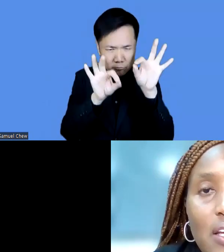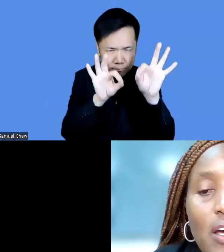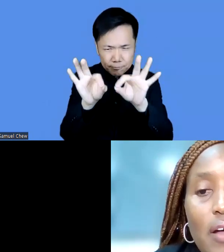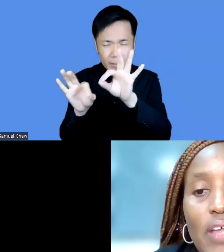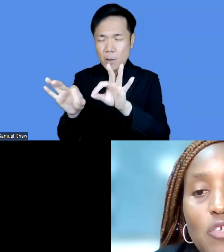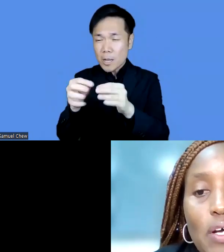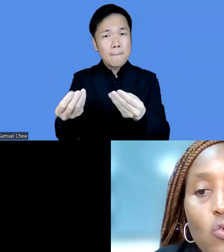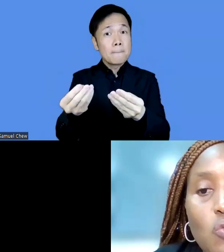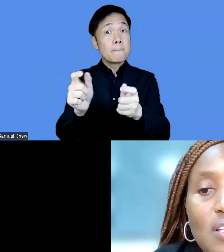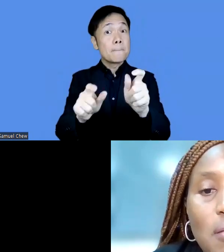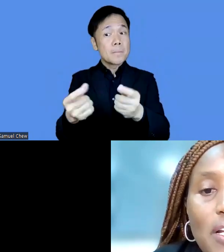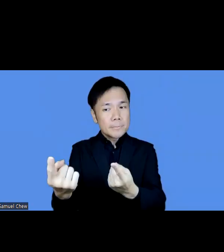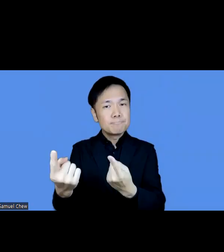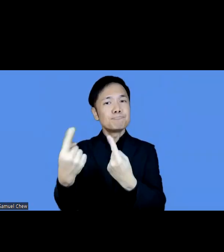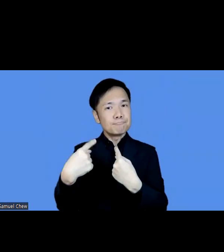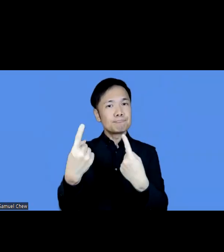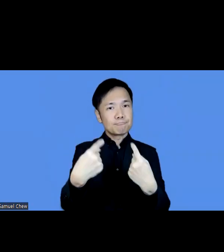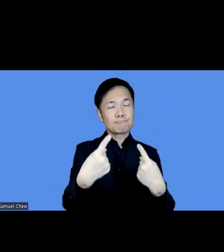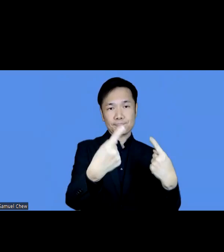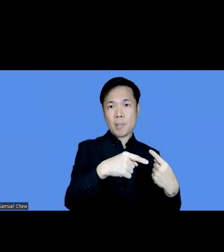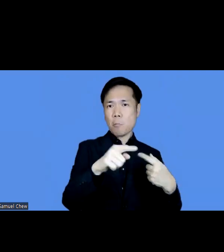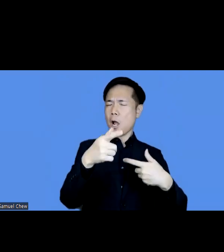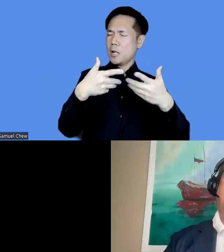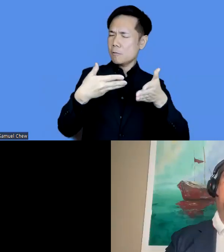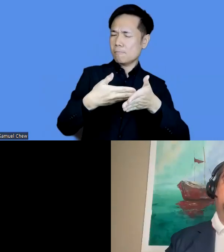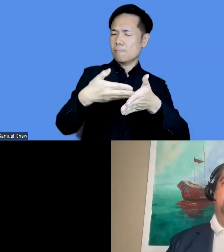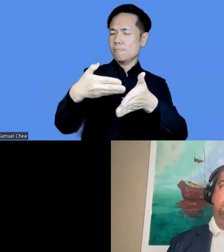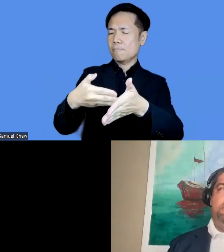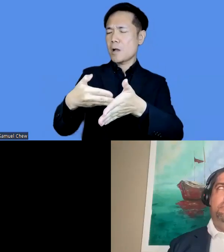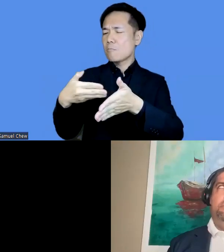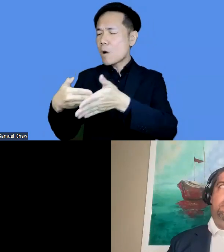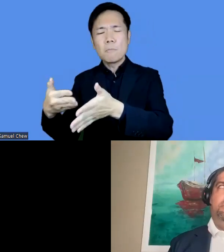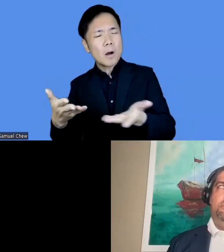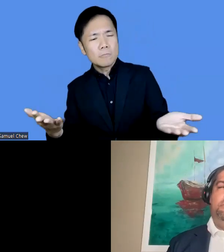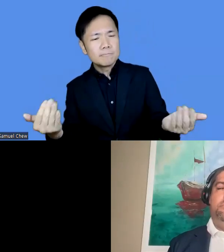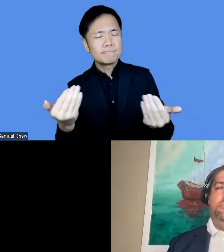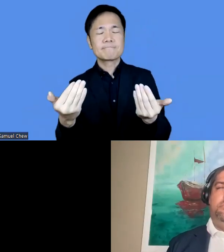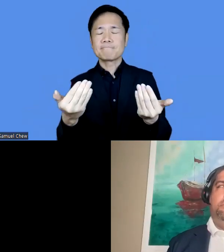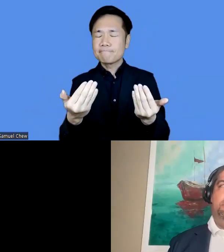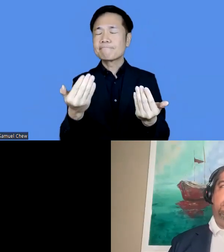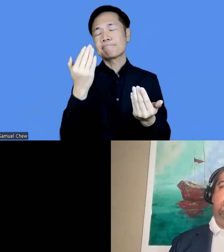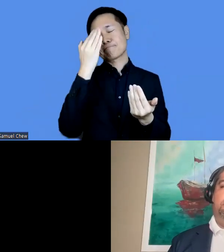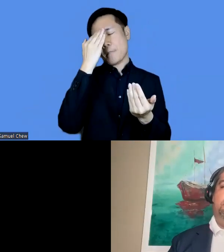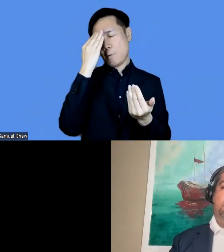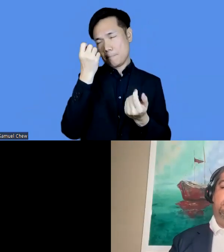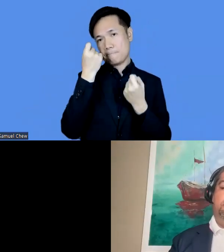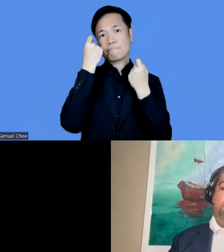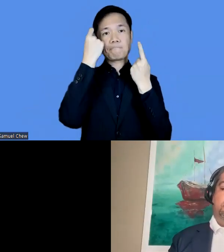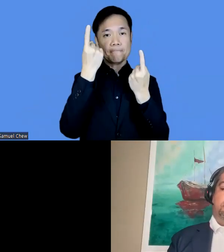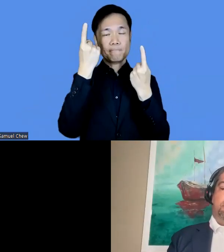barriers that persons with disabilities face in participation and the support they need, so that they're able